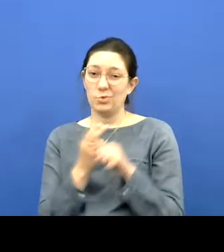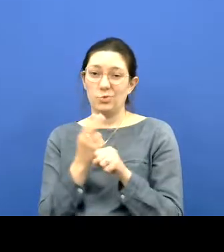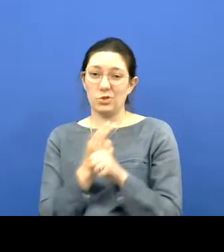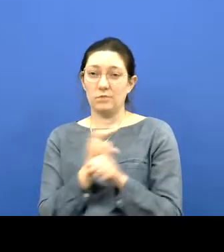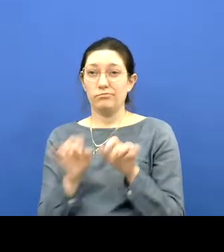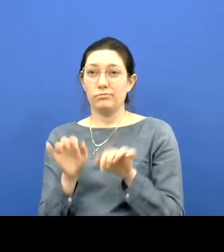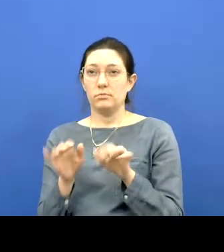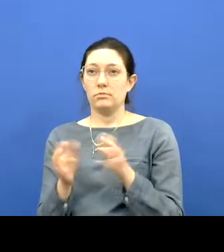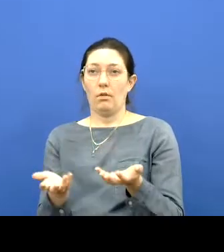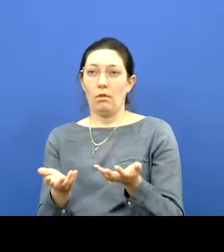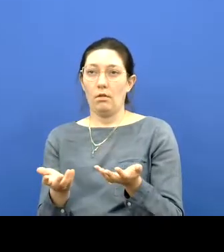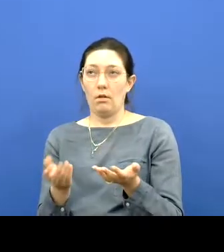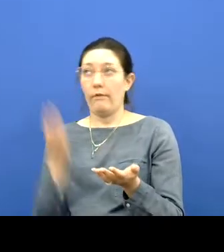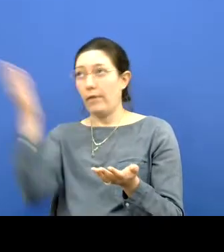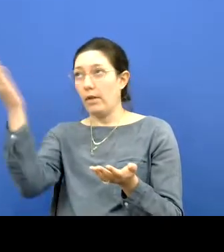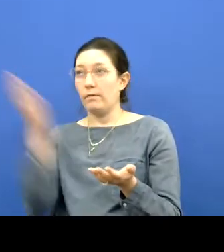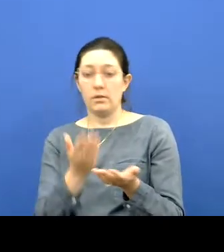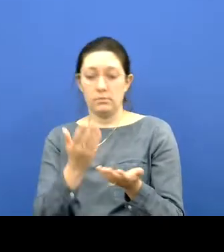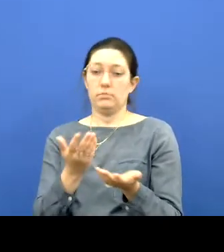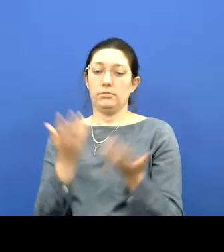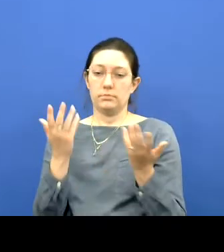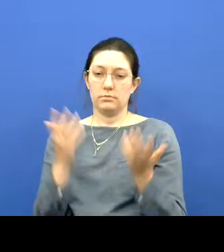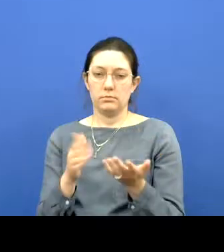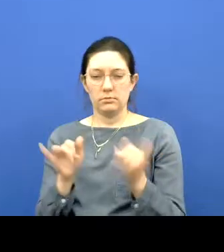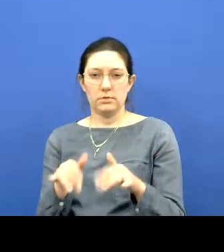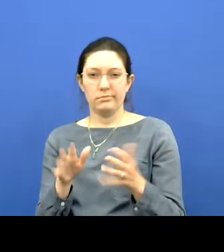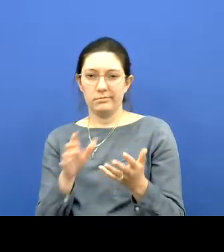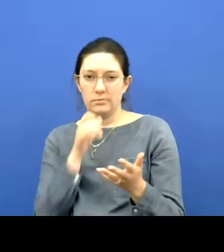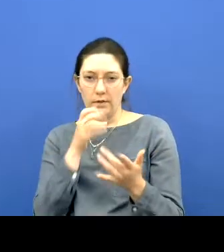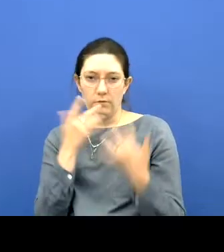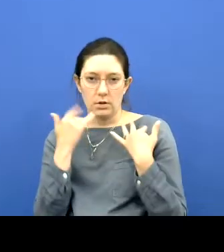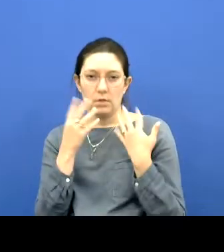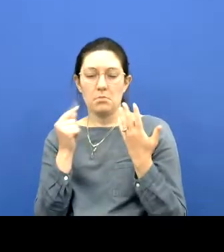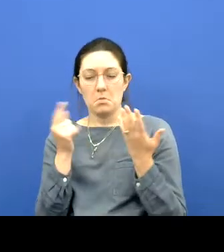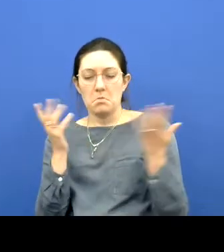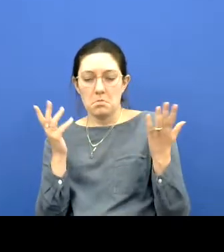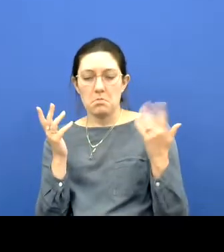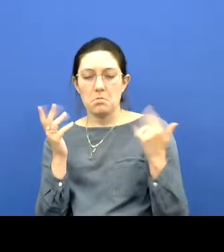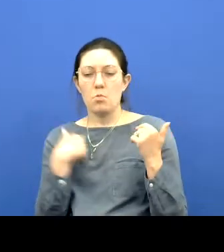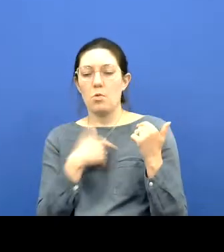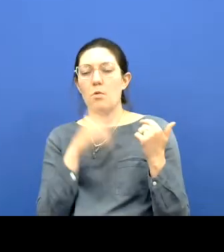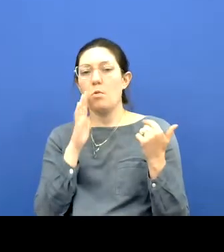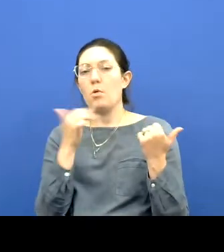know yet whether we're going to go out and look to bring in the firm who